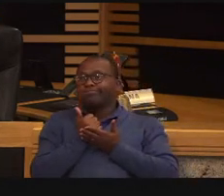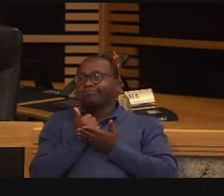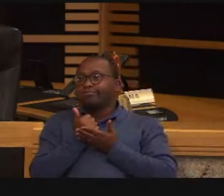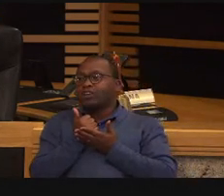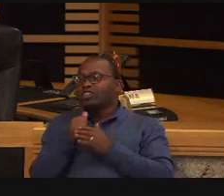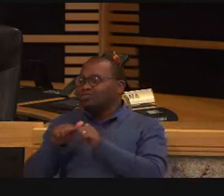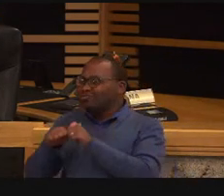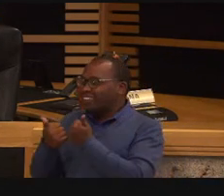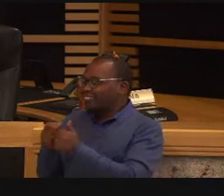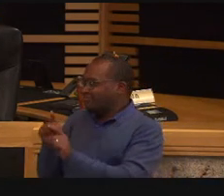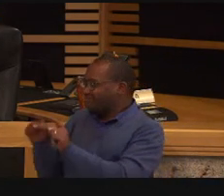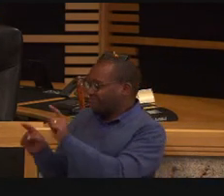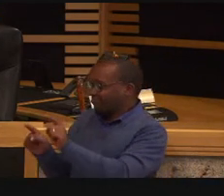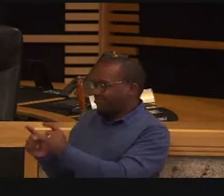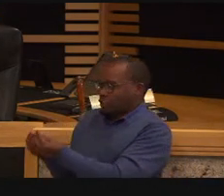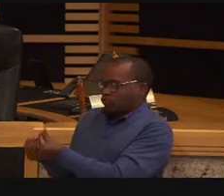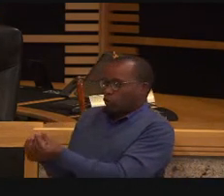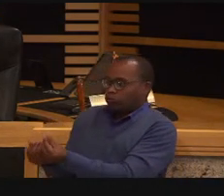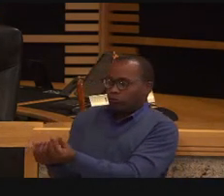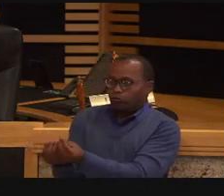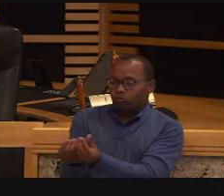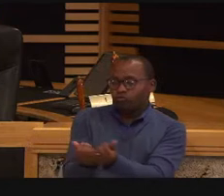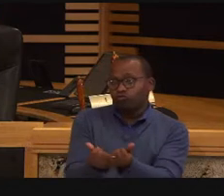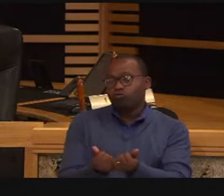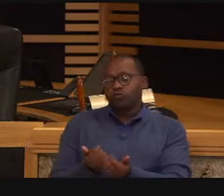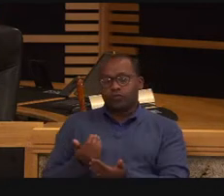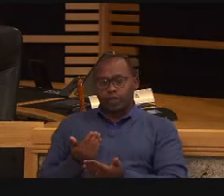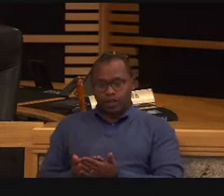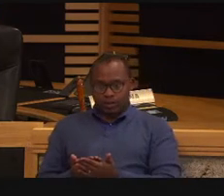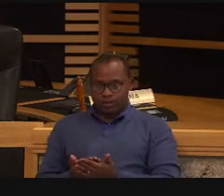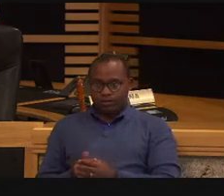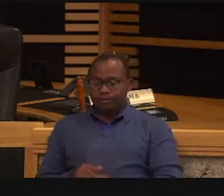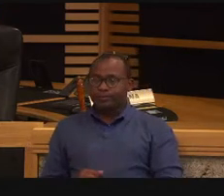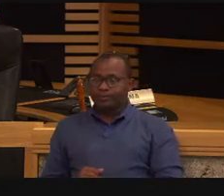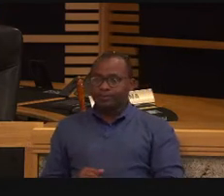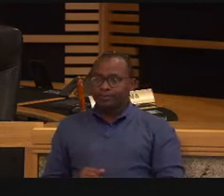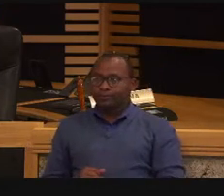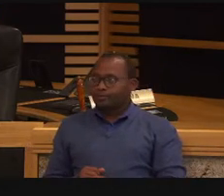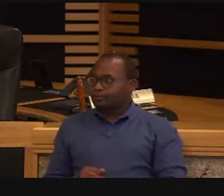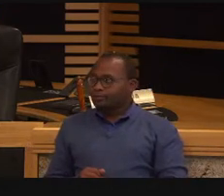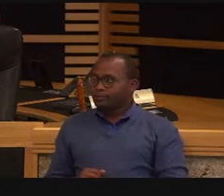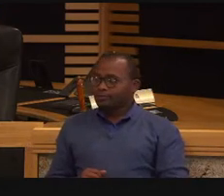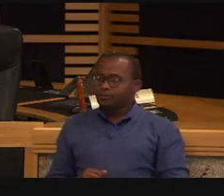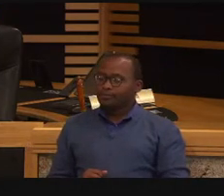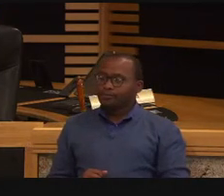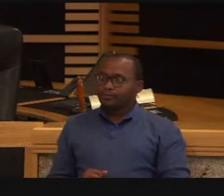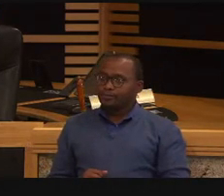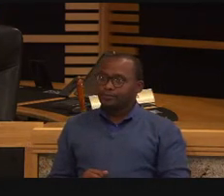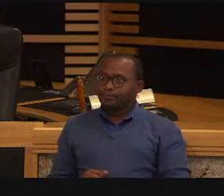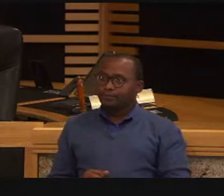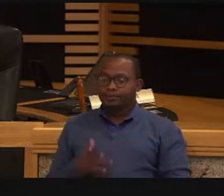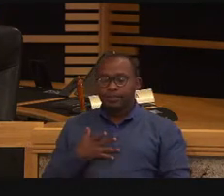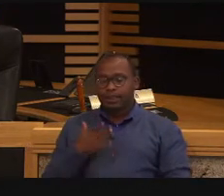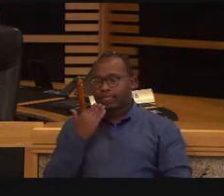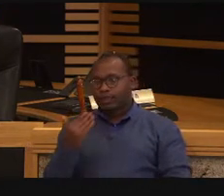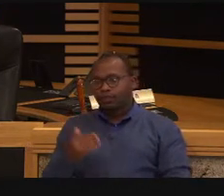challenges confronting the traffic stations and workers in the province. I thank